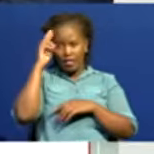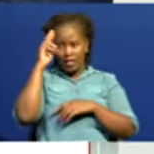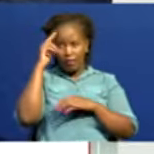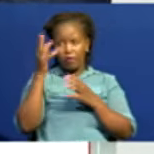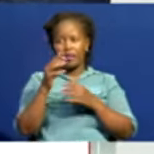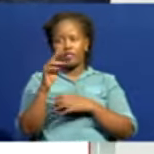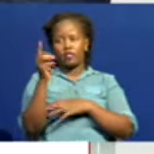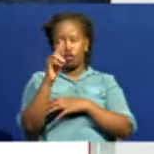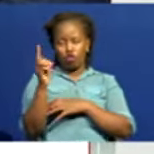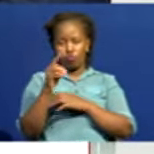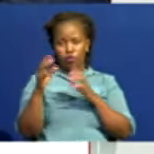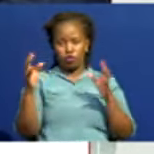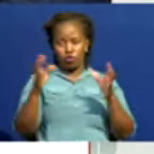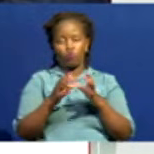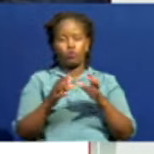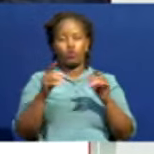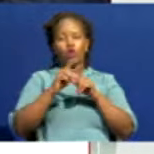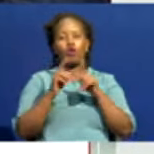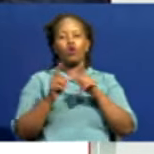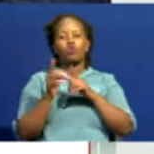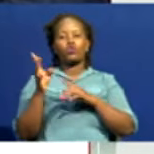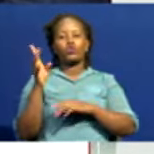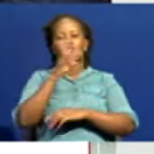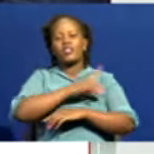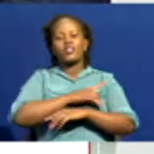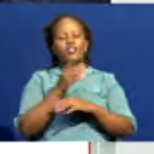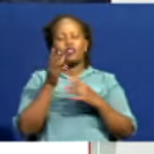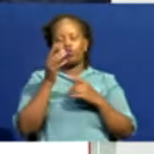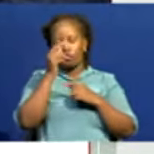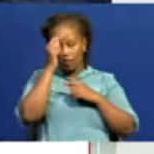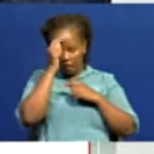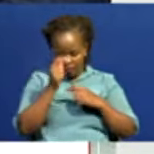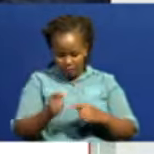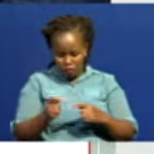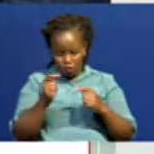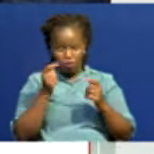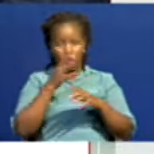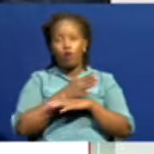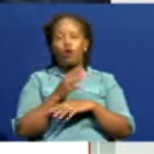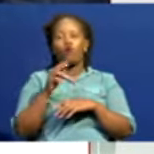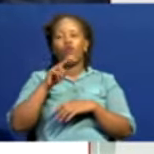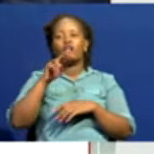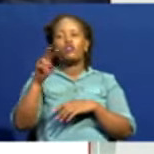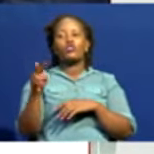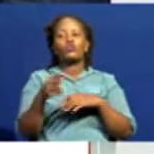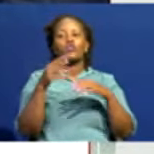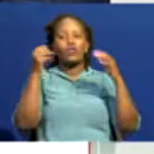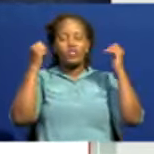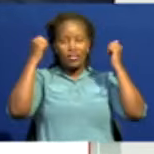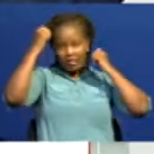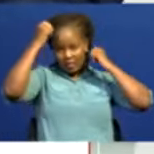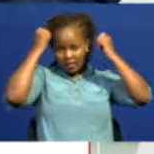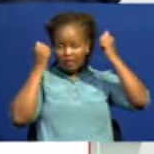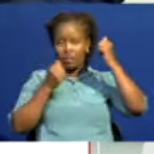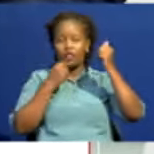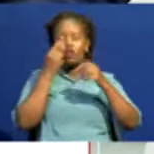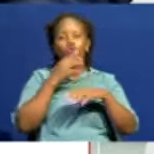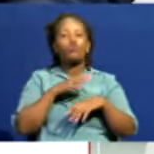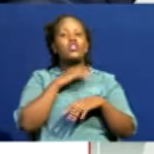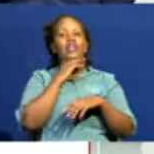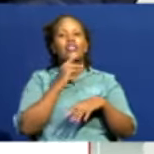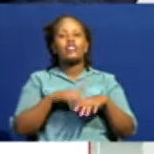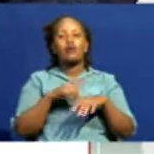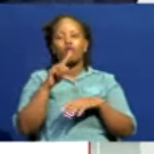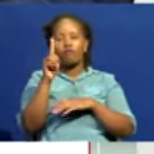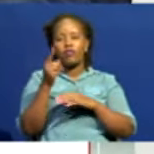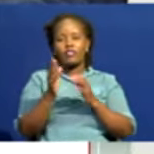date was set aside to pay tribute to more than 2,000 soldiers who lost their lives during the First and Second World Wars. As Fredrick